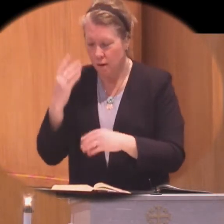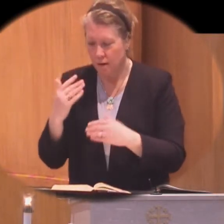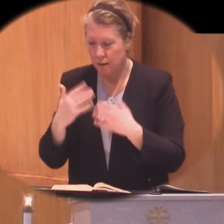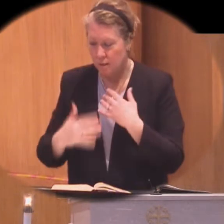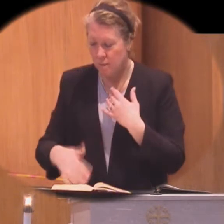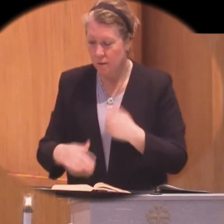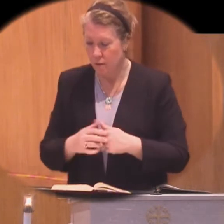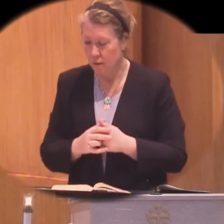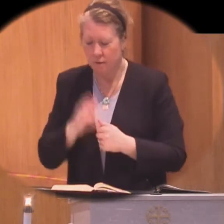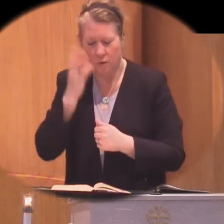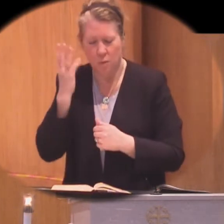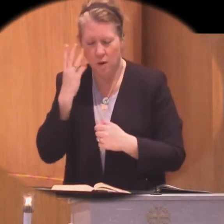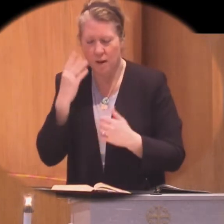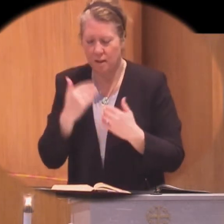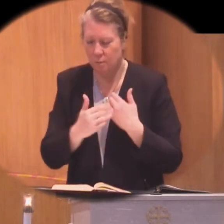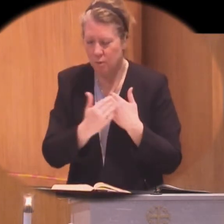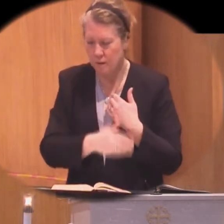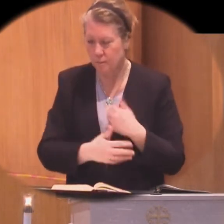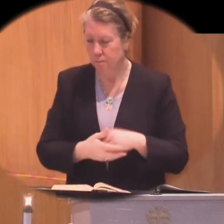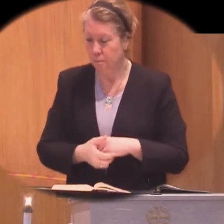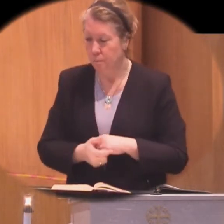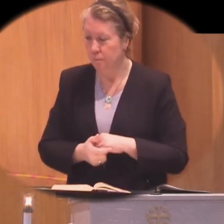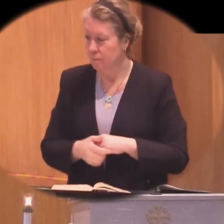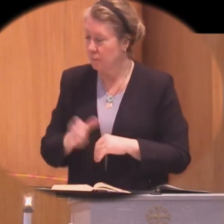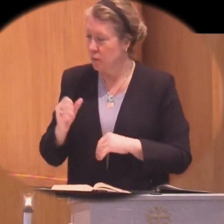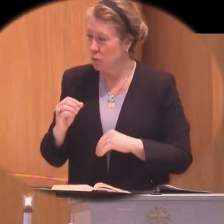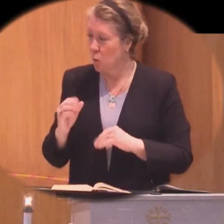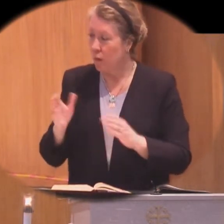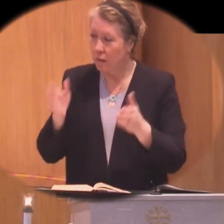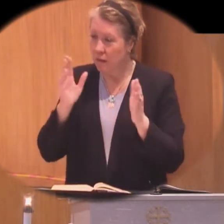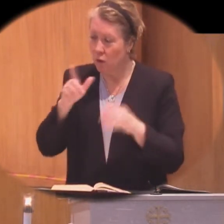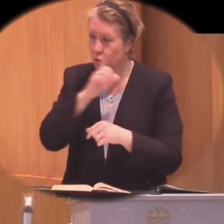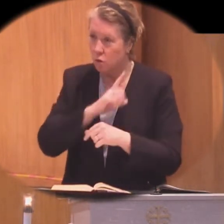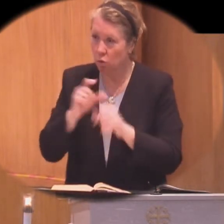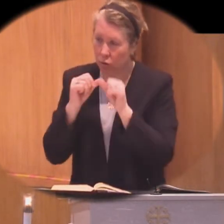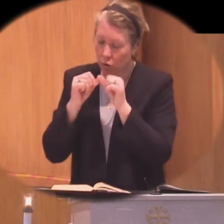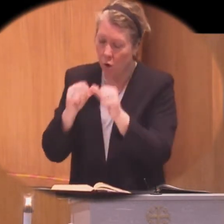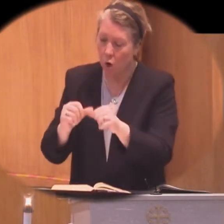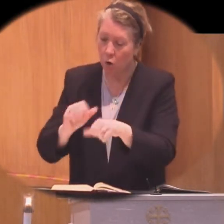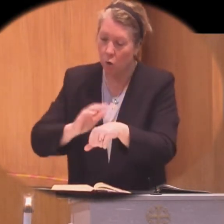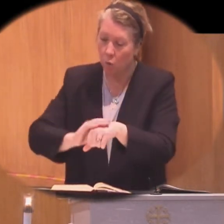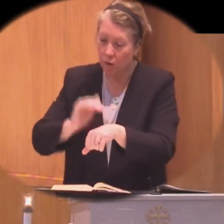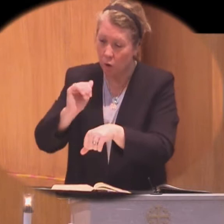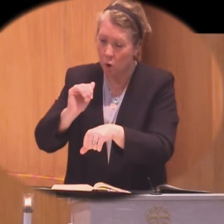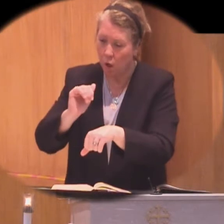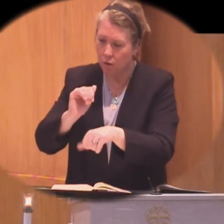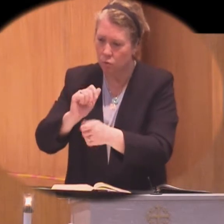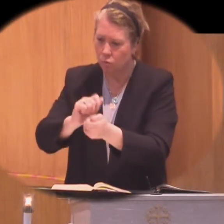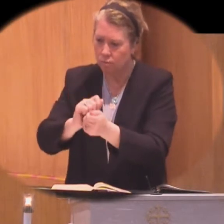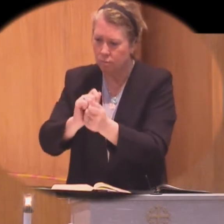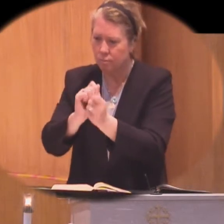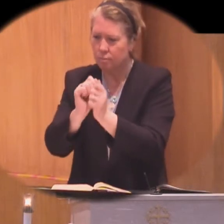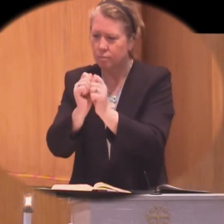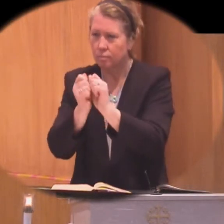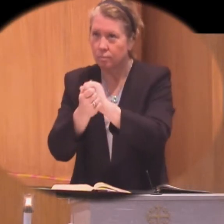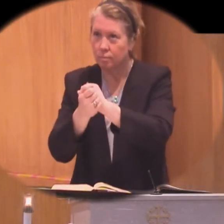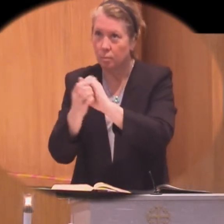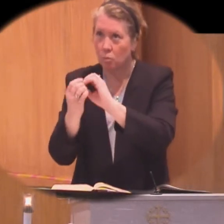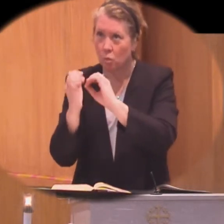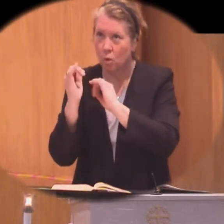repentance. Hear the Lord's ongoing call to conversion and be faithful to your baptismal